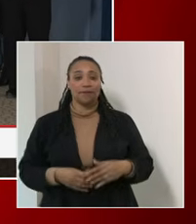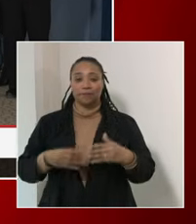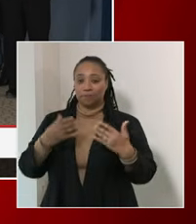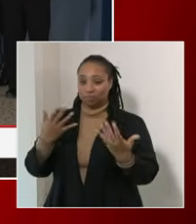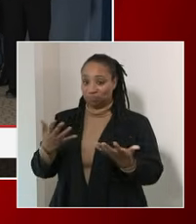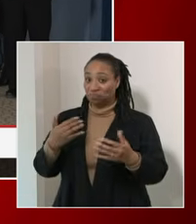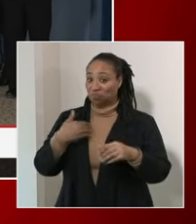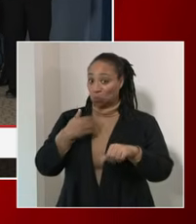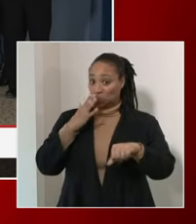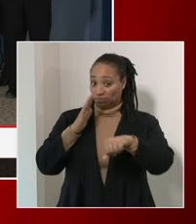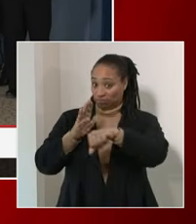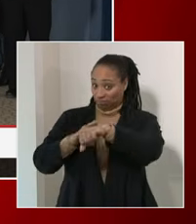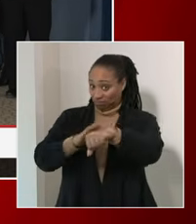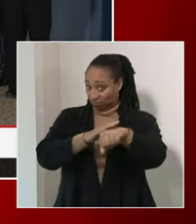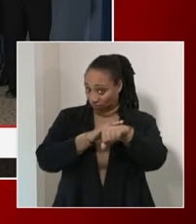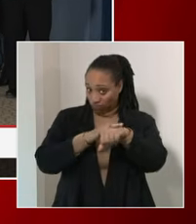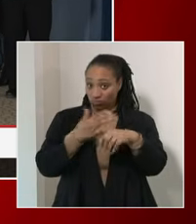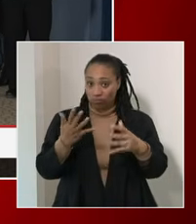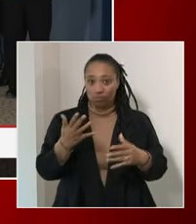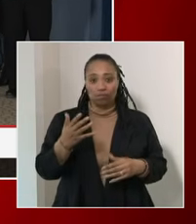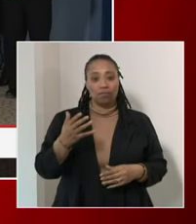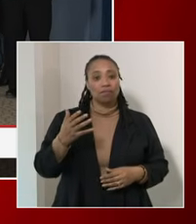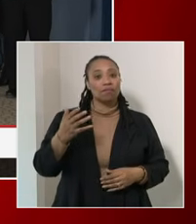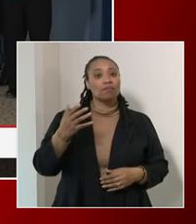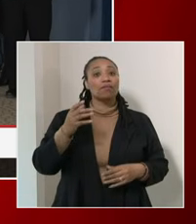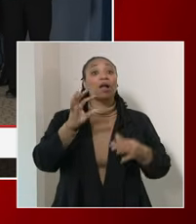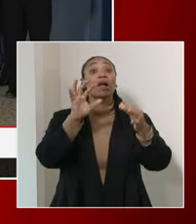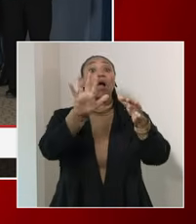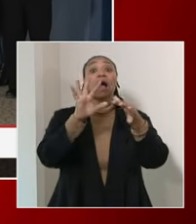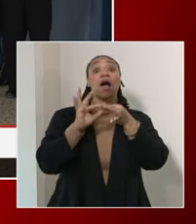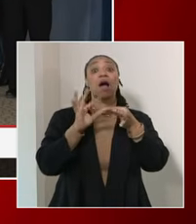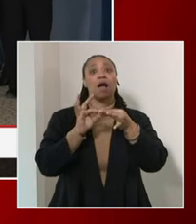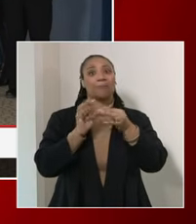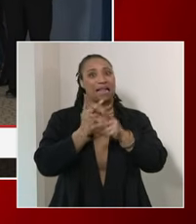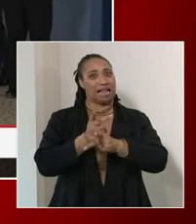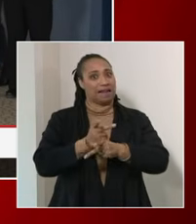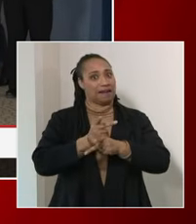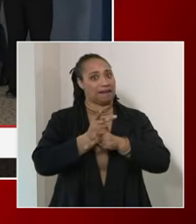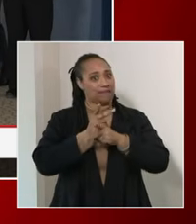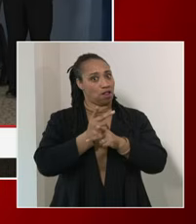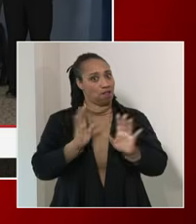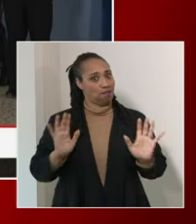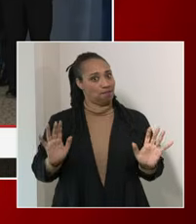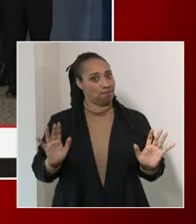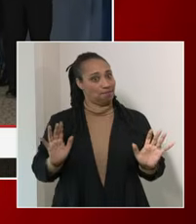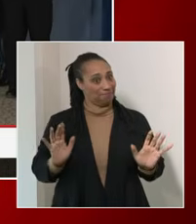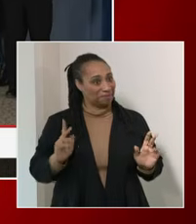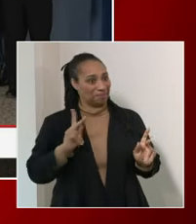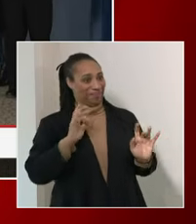what they are saying right now, and